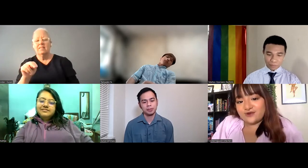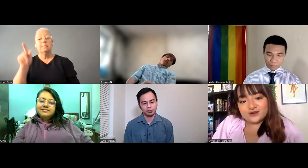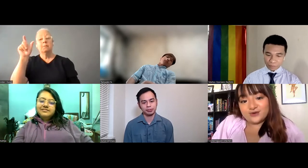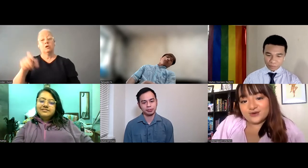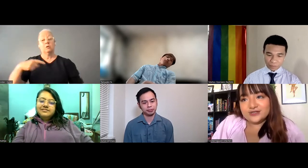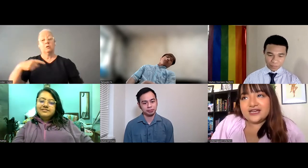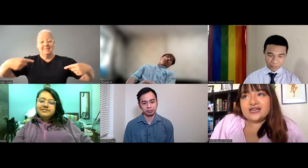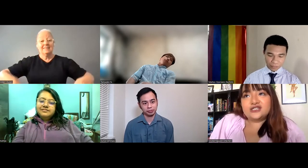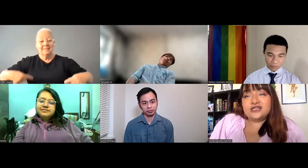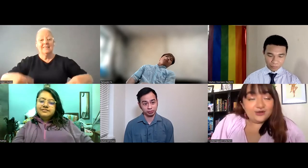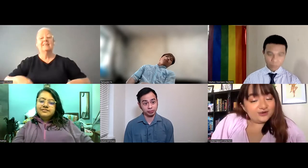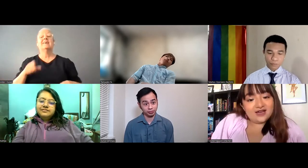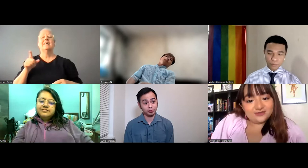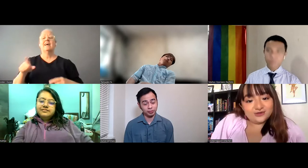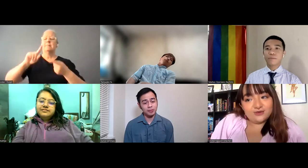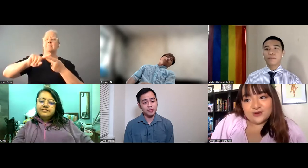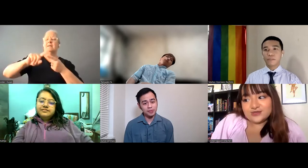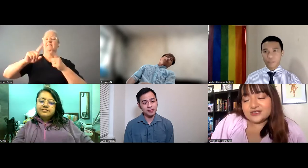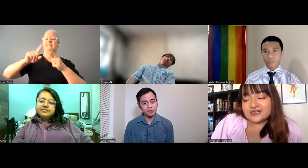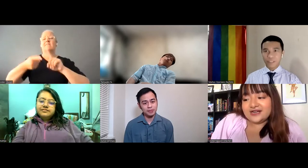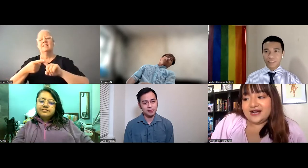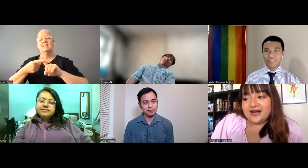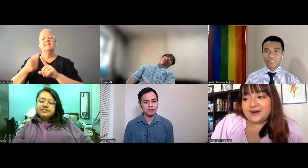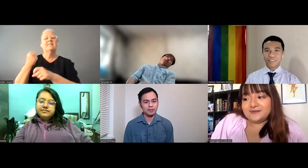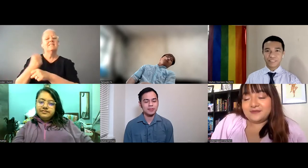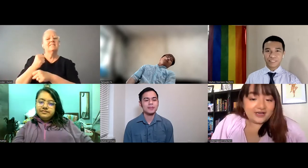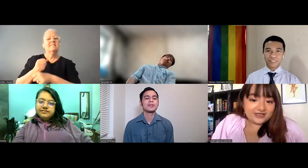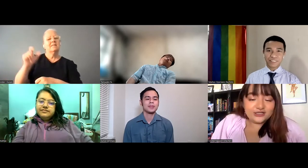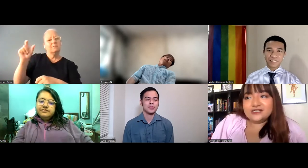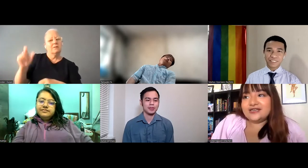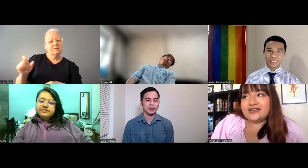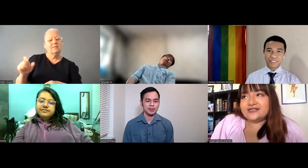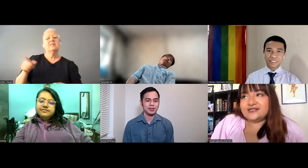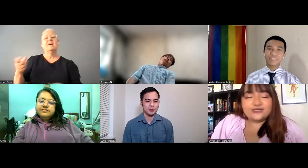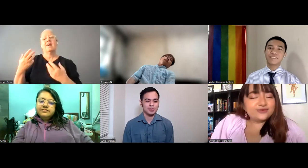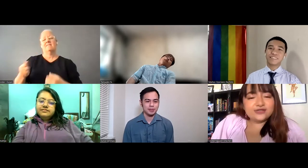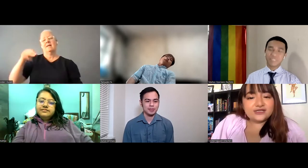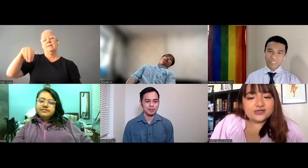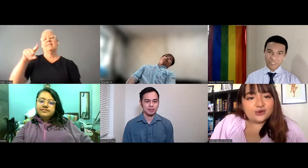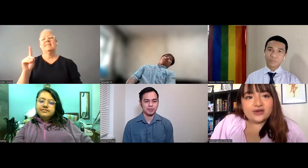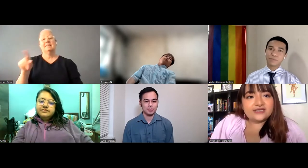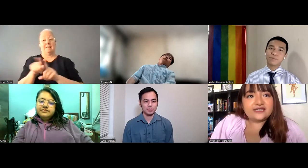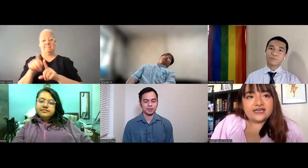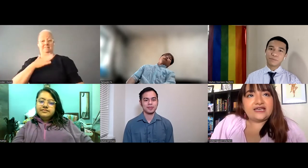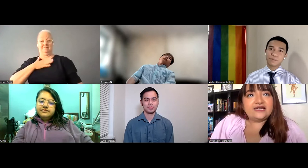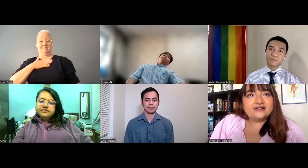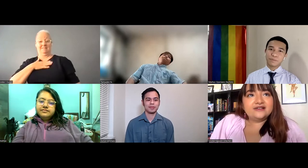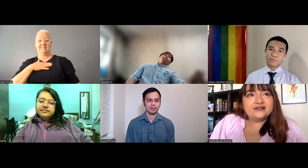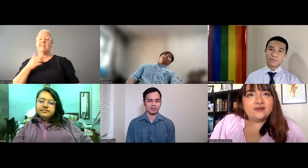best friend role. And she also had brittle bones, my condition. And it's just really such a joy to